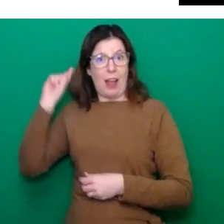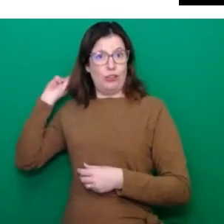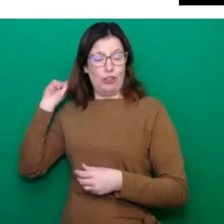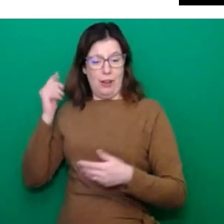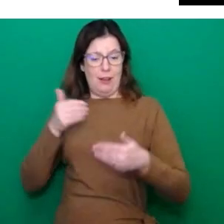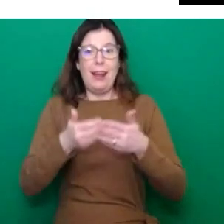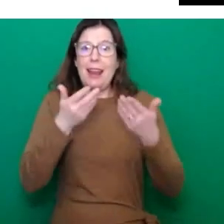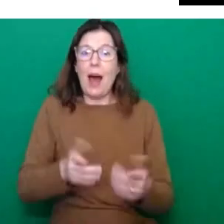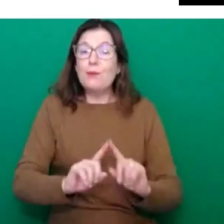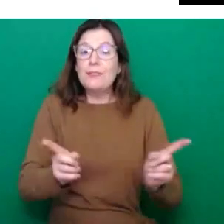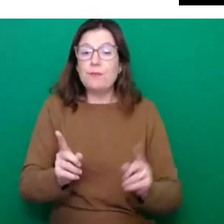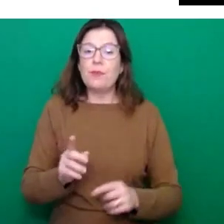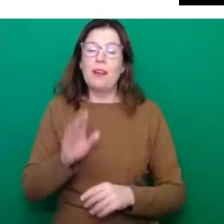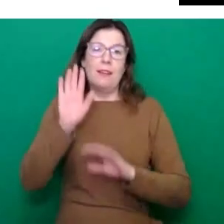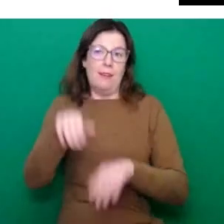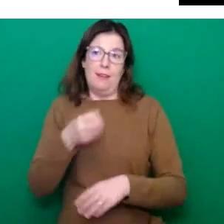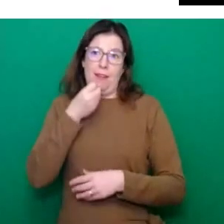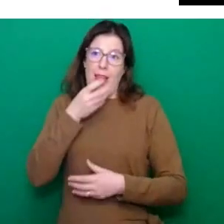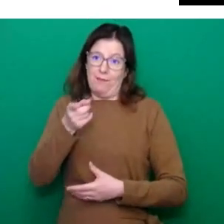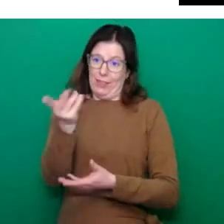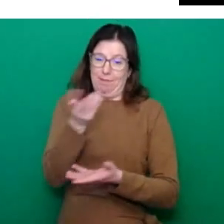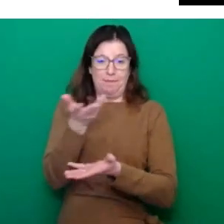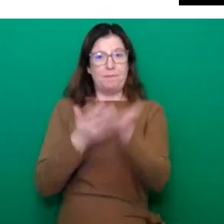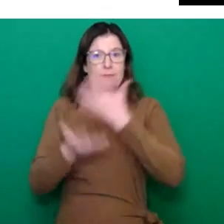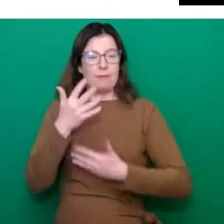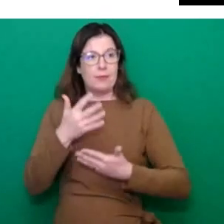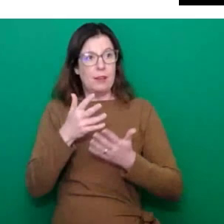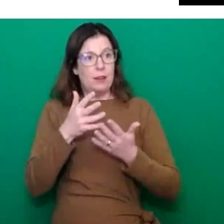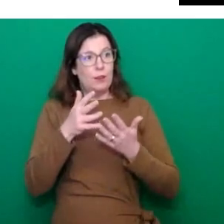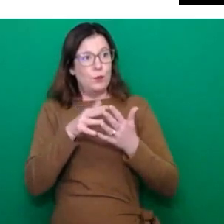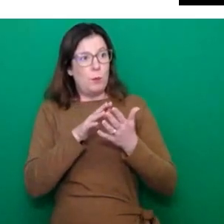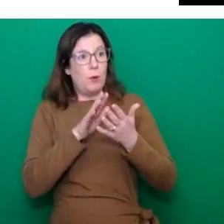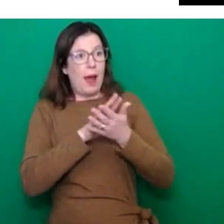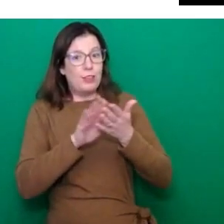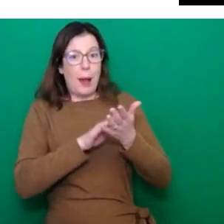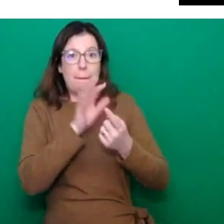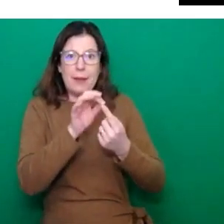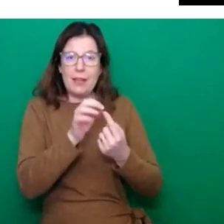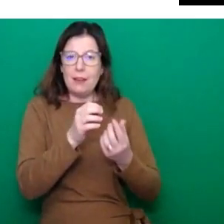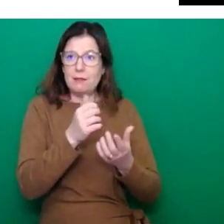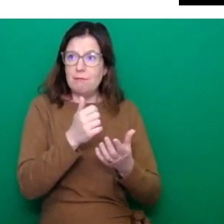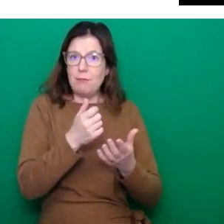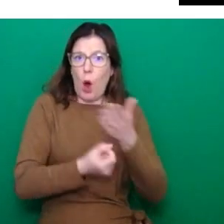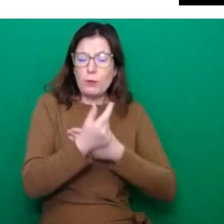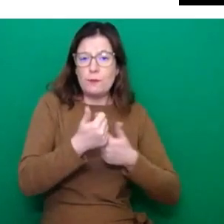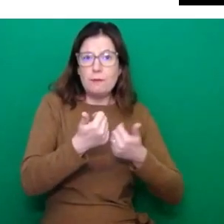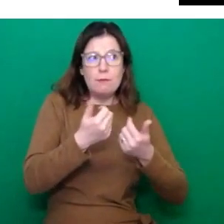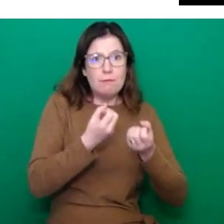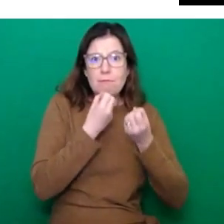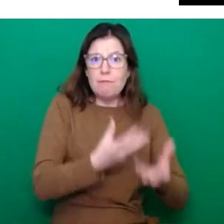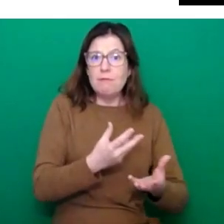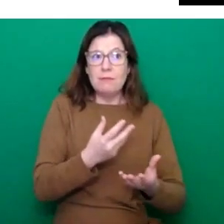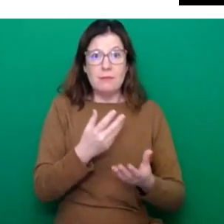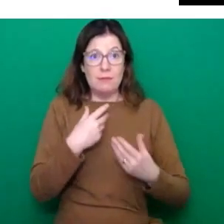lovely to hear you both kind of reflected on how it's a great opportunity, and actually without, this kind of training program where there